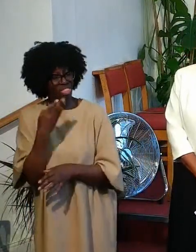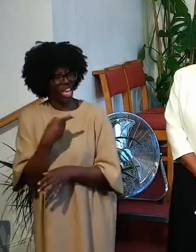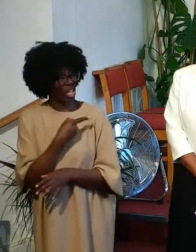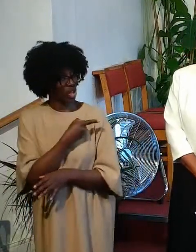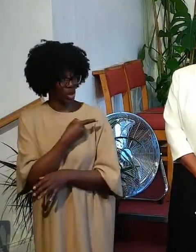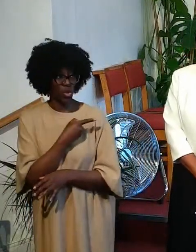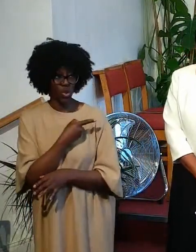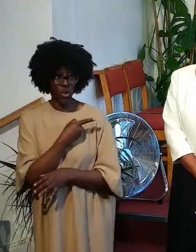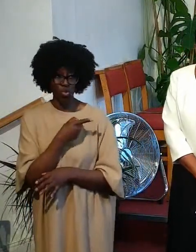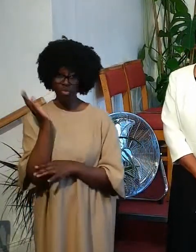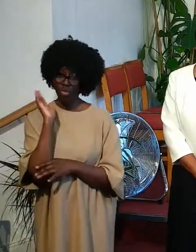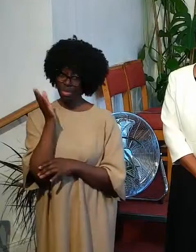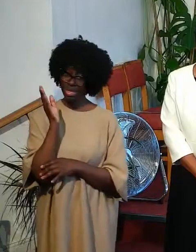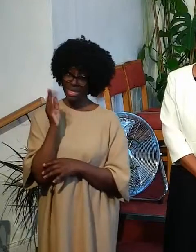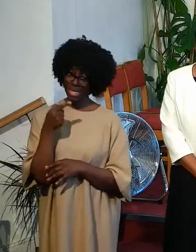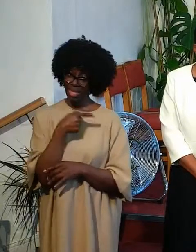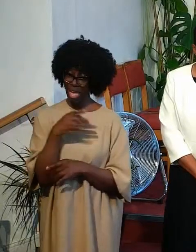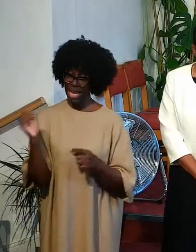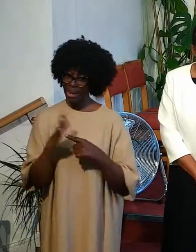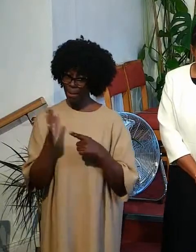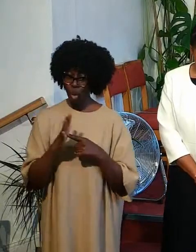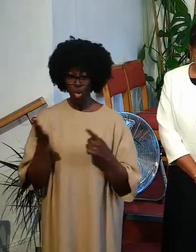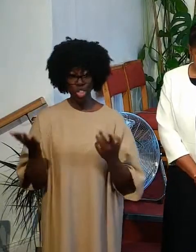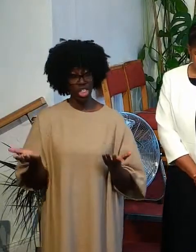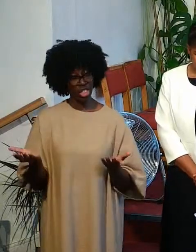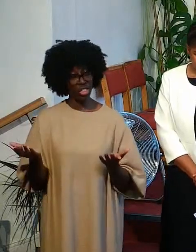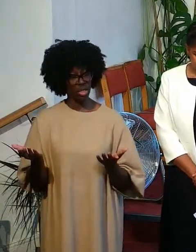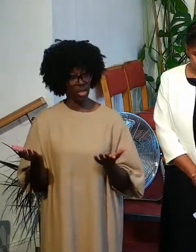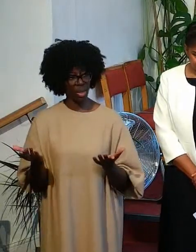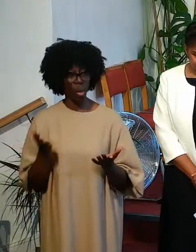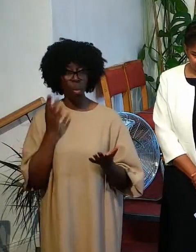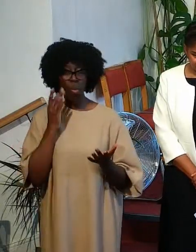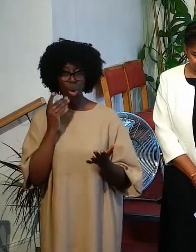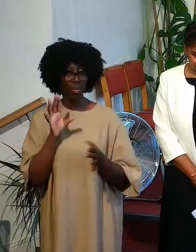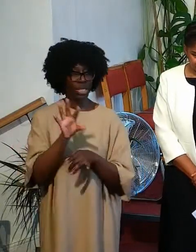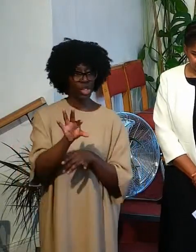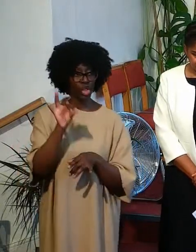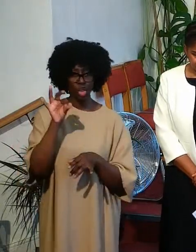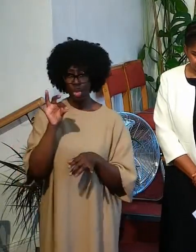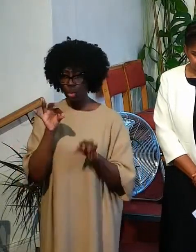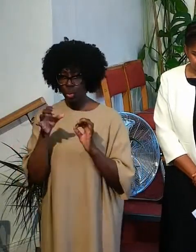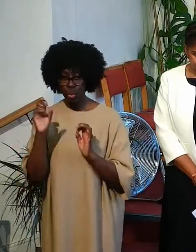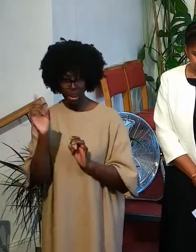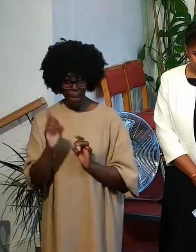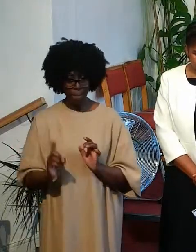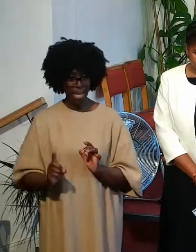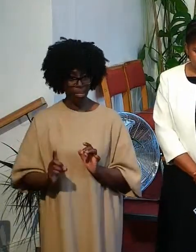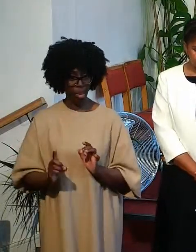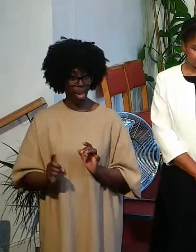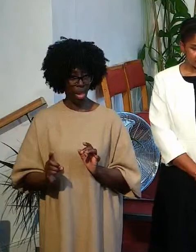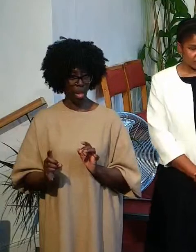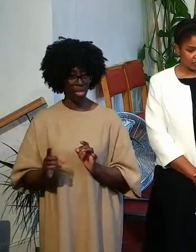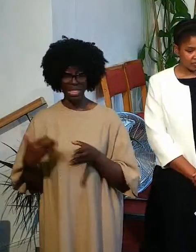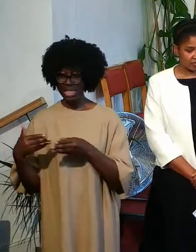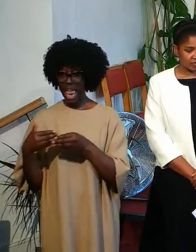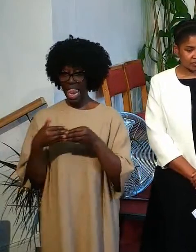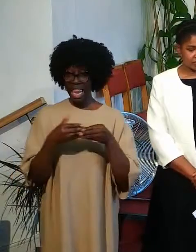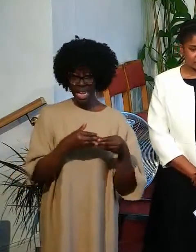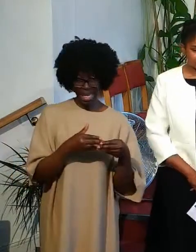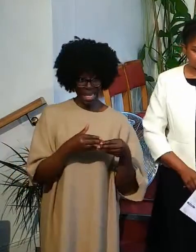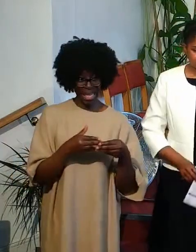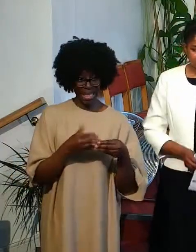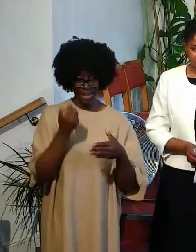I think it's really important. As it is when we're choosing people to head these departments or to